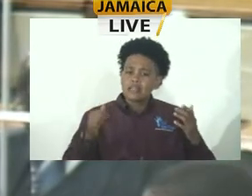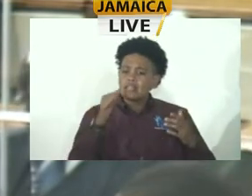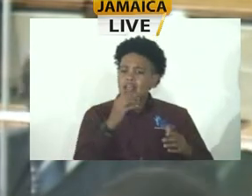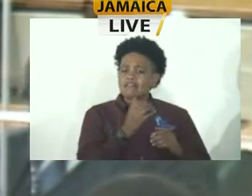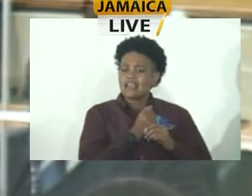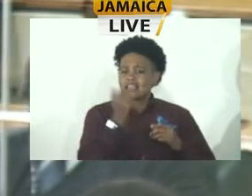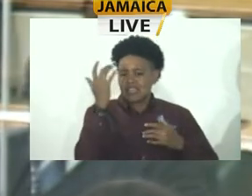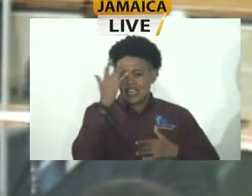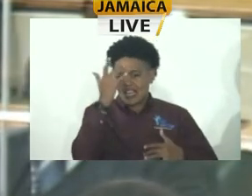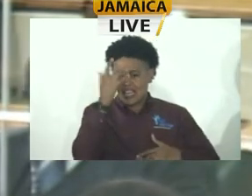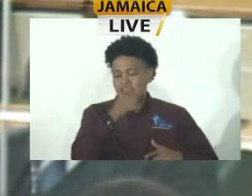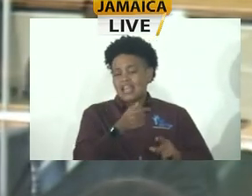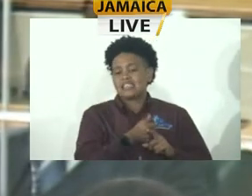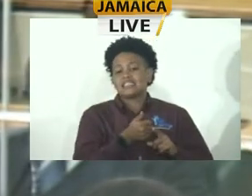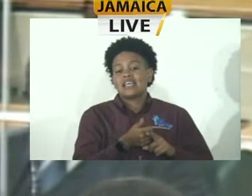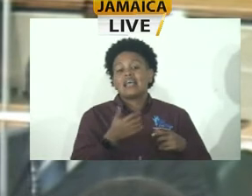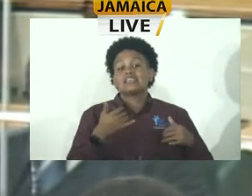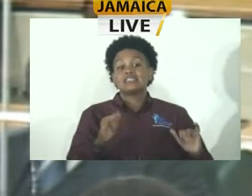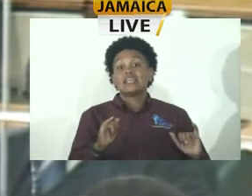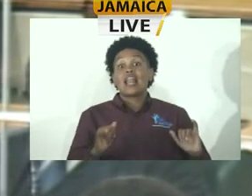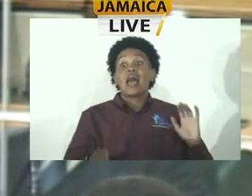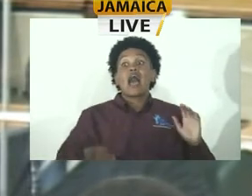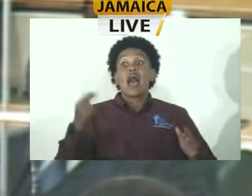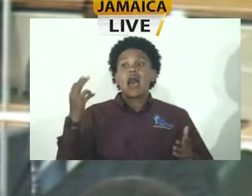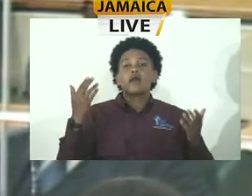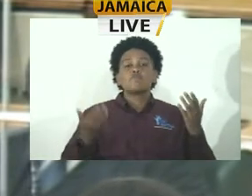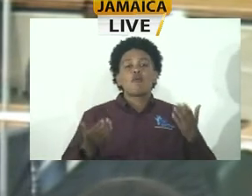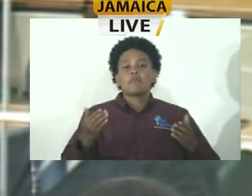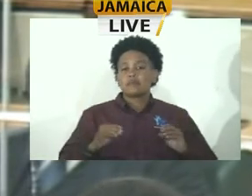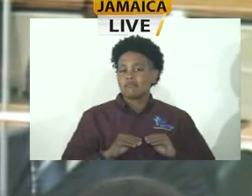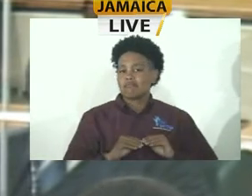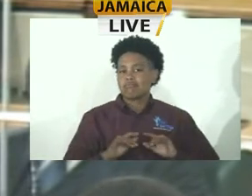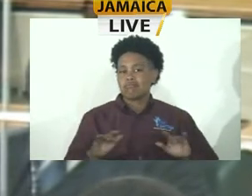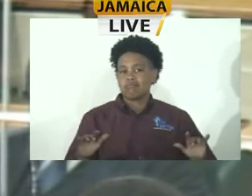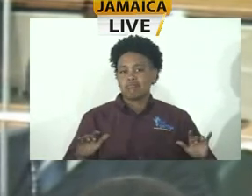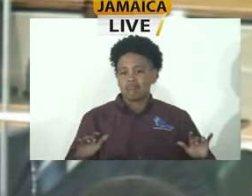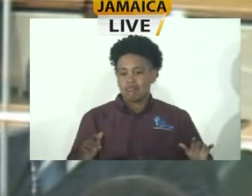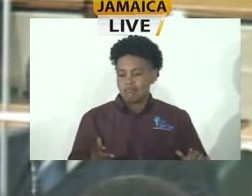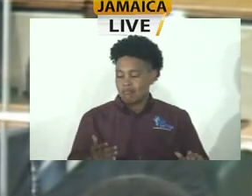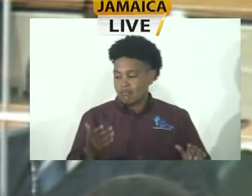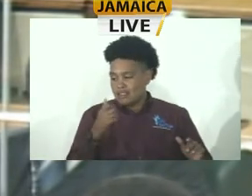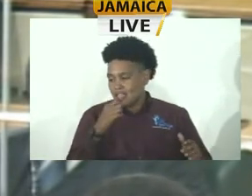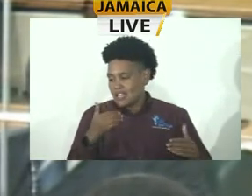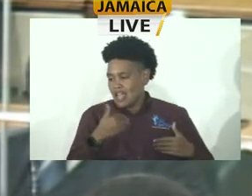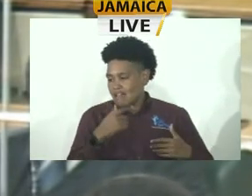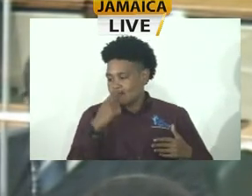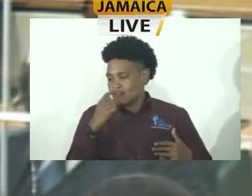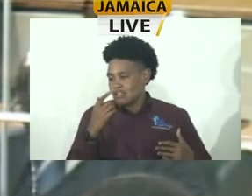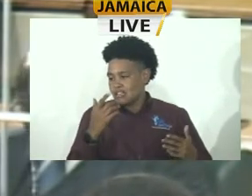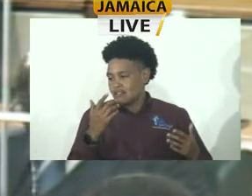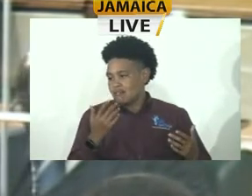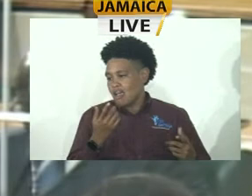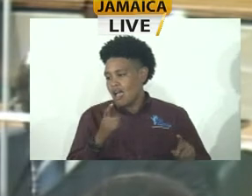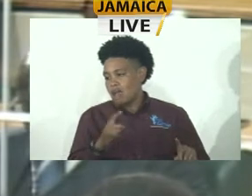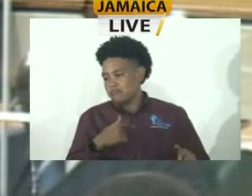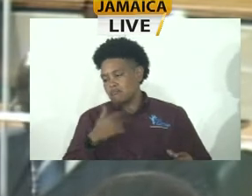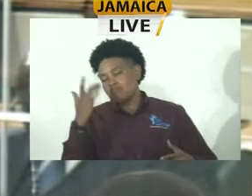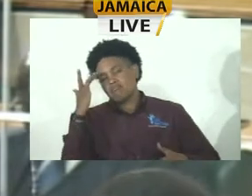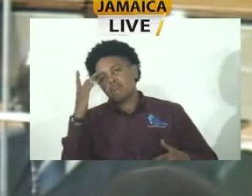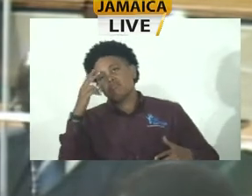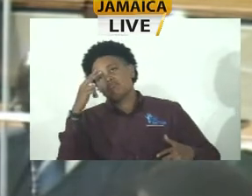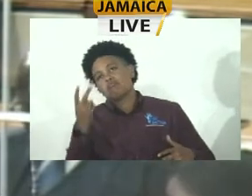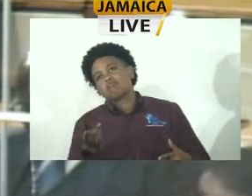ill and still yet a higher probability of not having a fatal event or